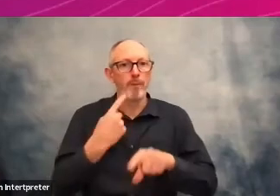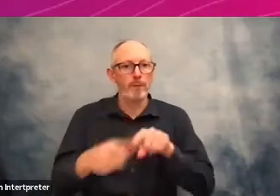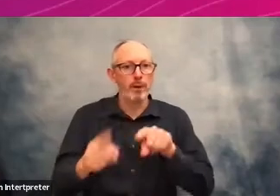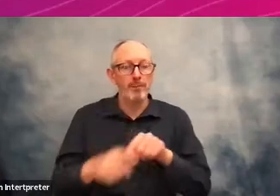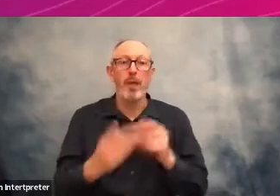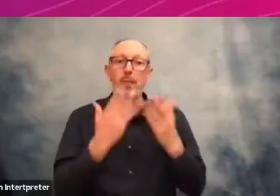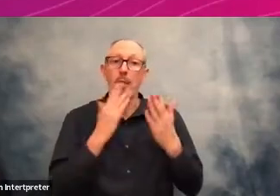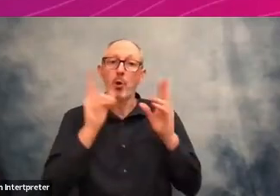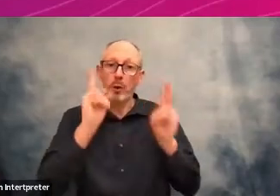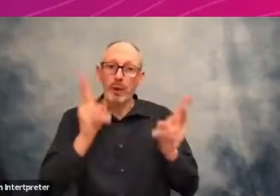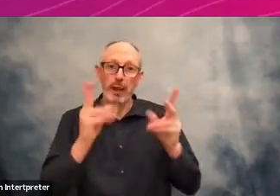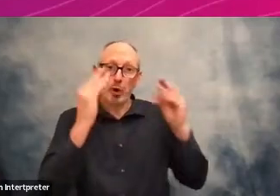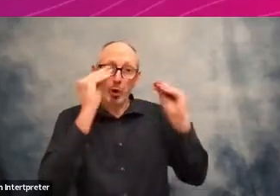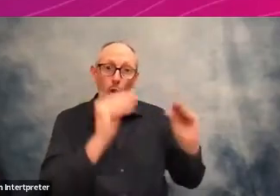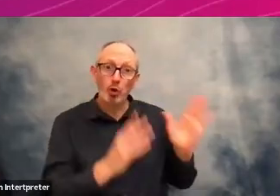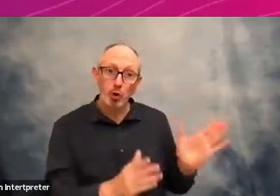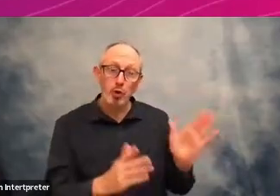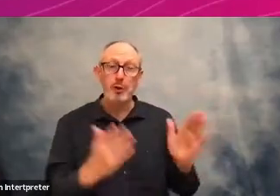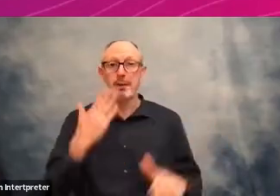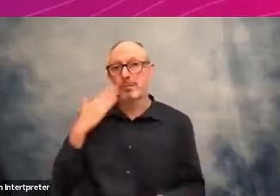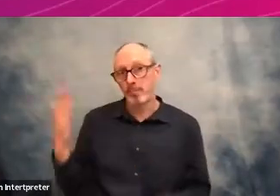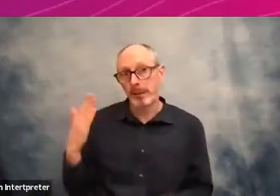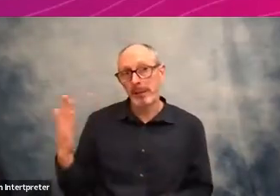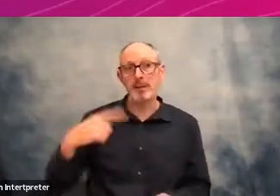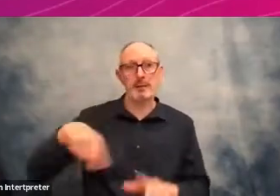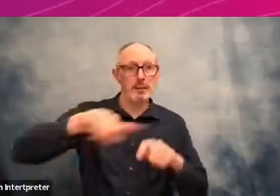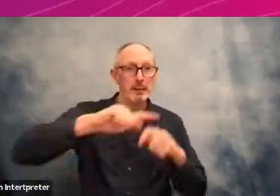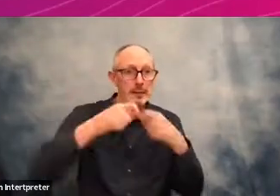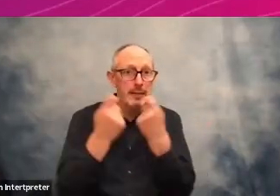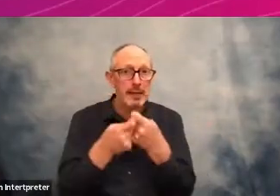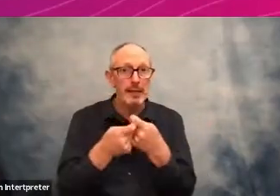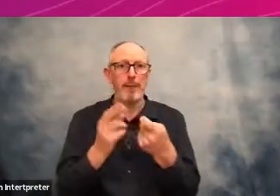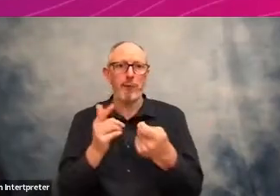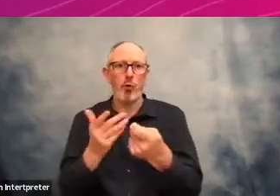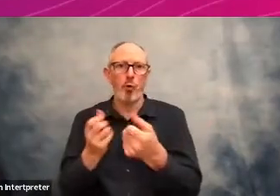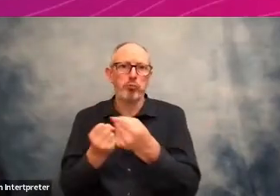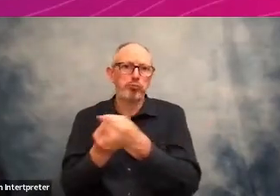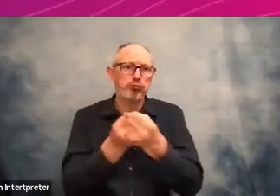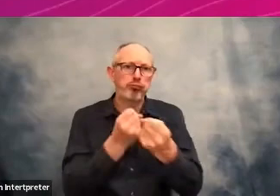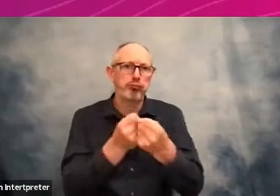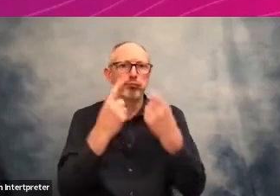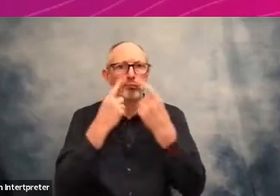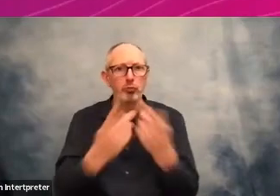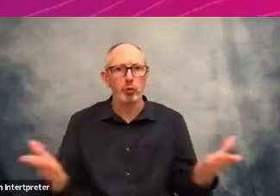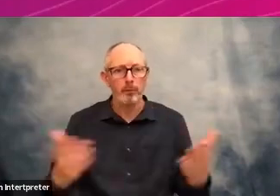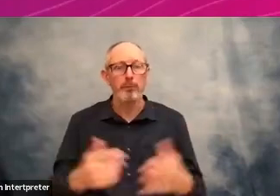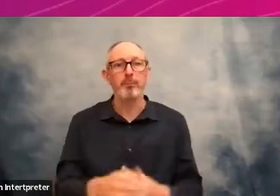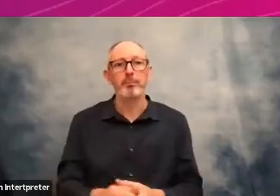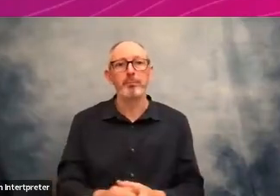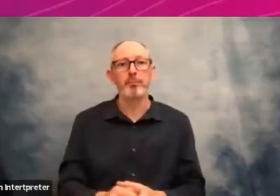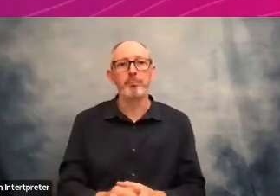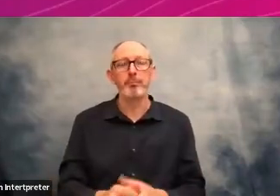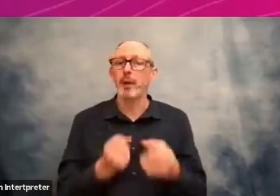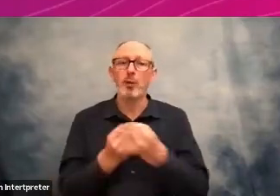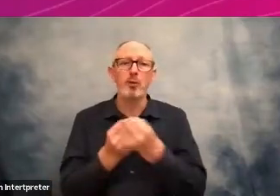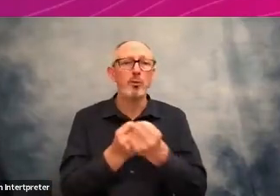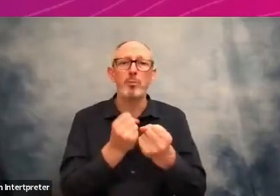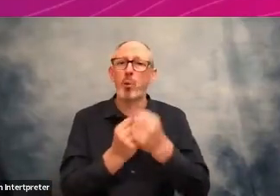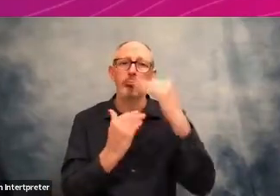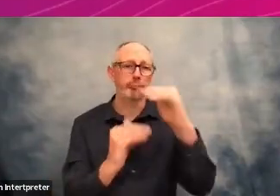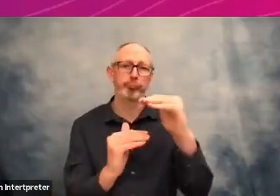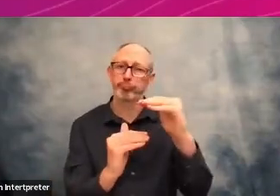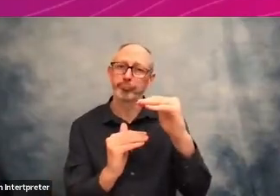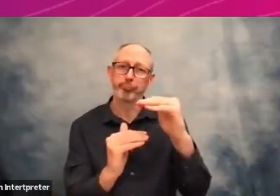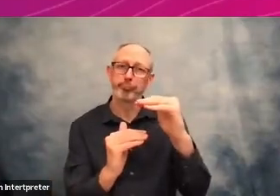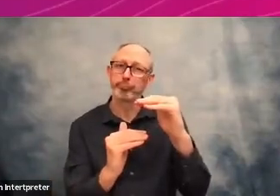coaches, speakers, and our Remarkable team for accelerating these remarkable founders. We can only support so many founders with this caliber